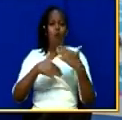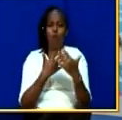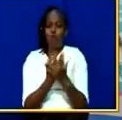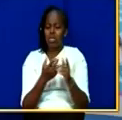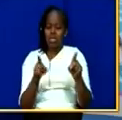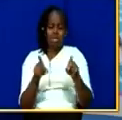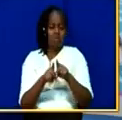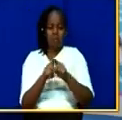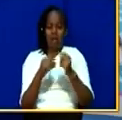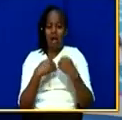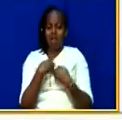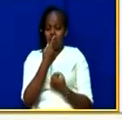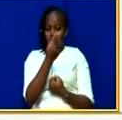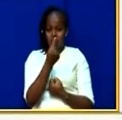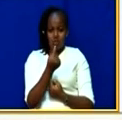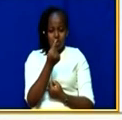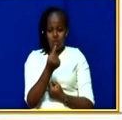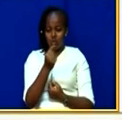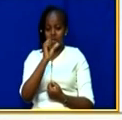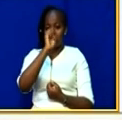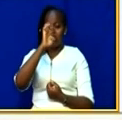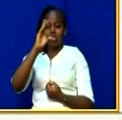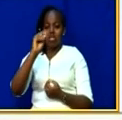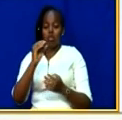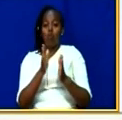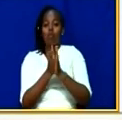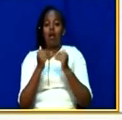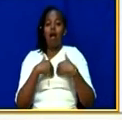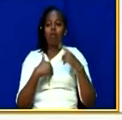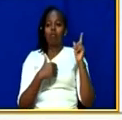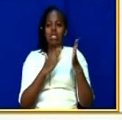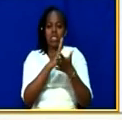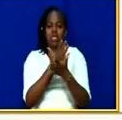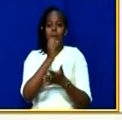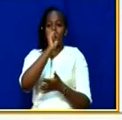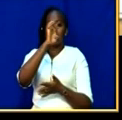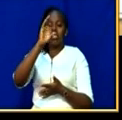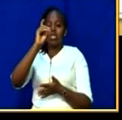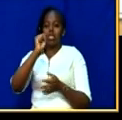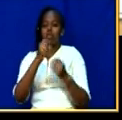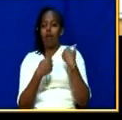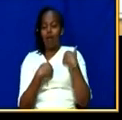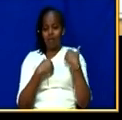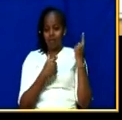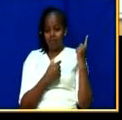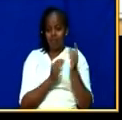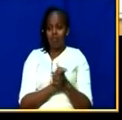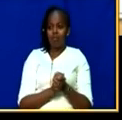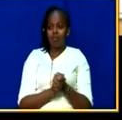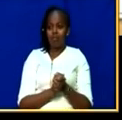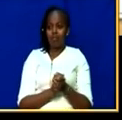with tiny seeds. Even the onion has a seed. With me in studio, I have some seeds here. Wait.